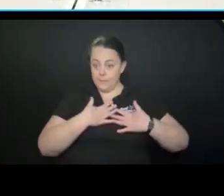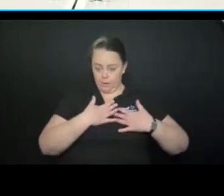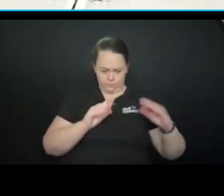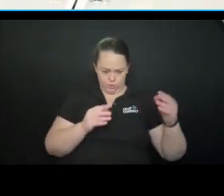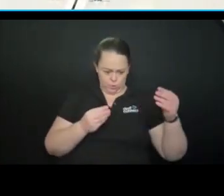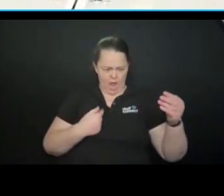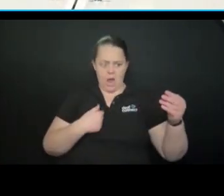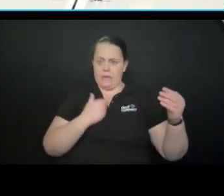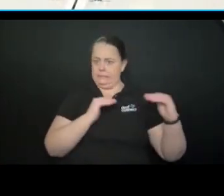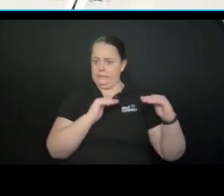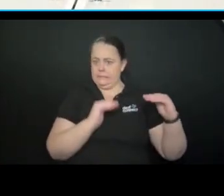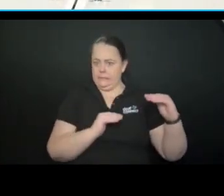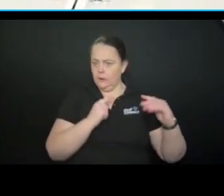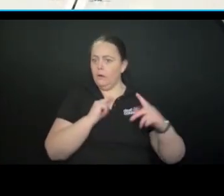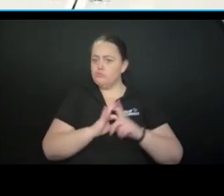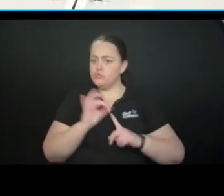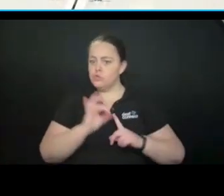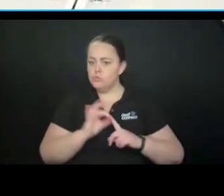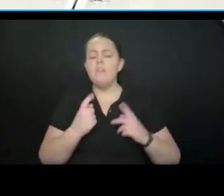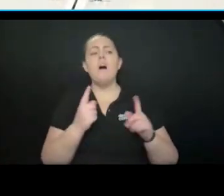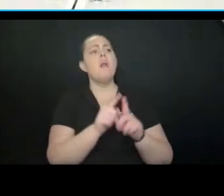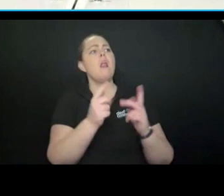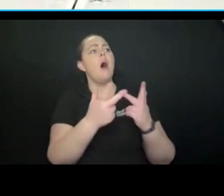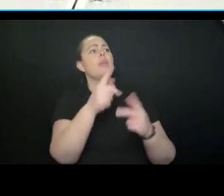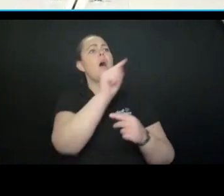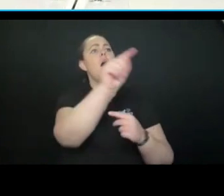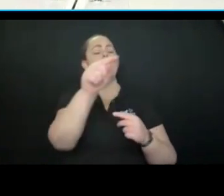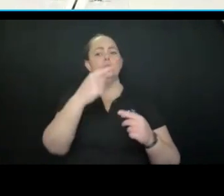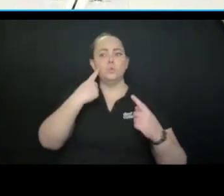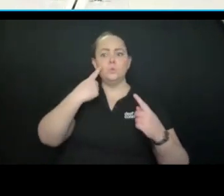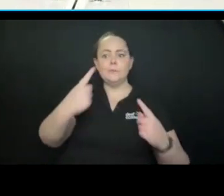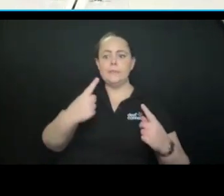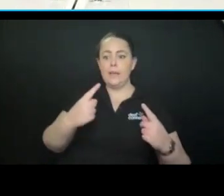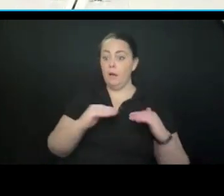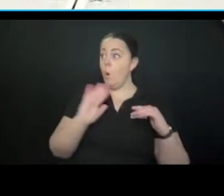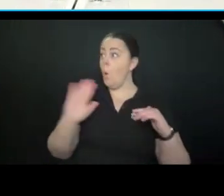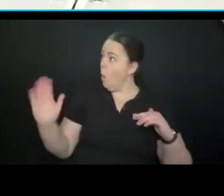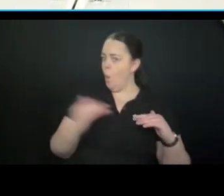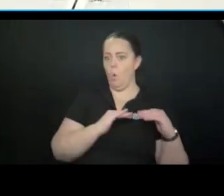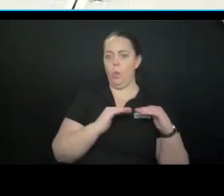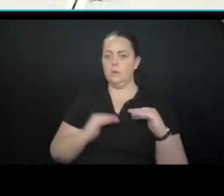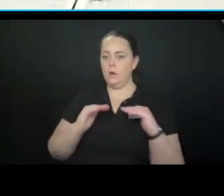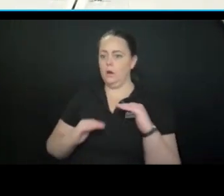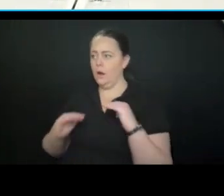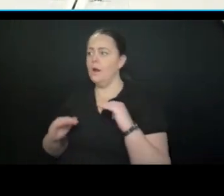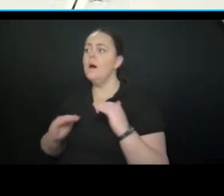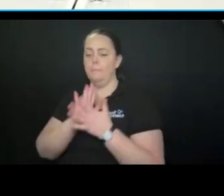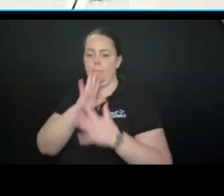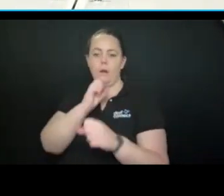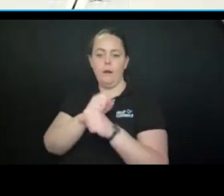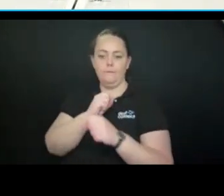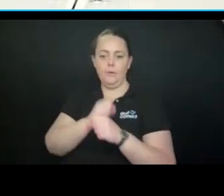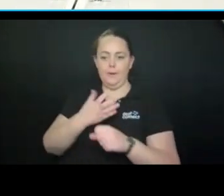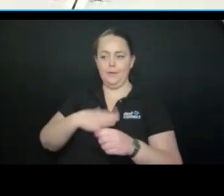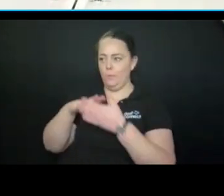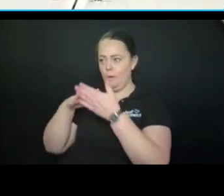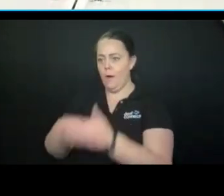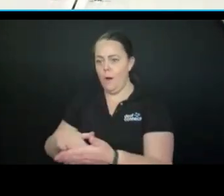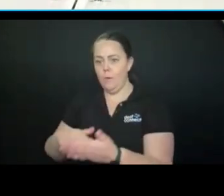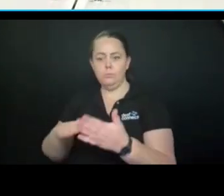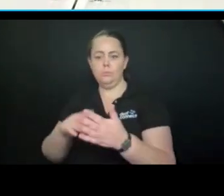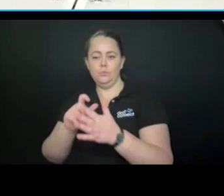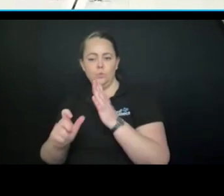governance within the system. We think regular monitoring of these data should inform providers about continuous improvements